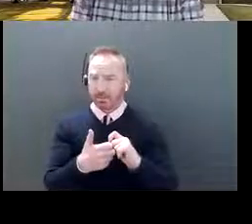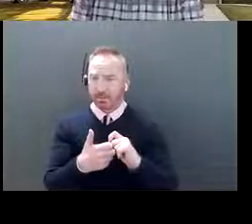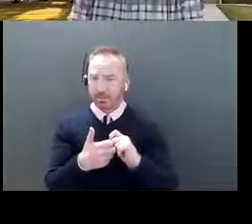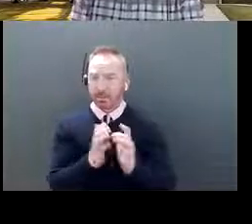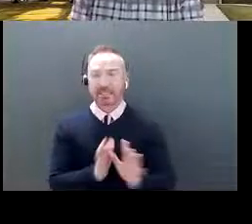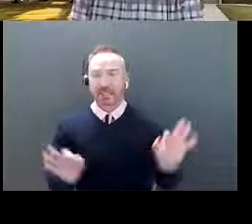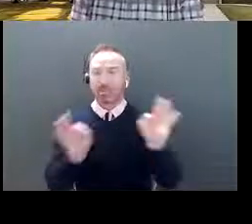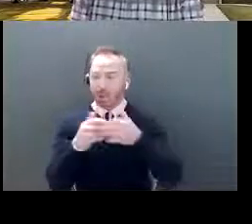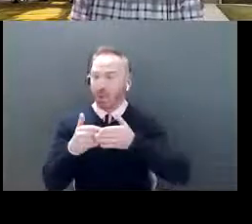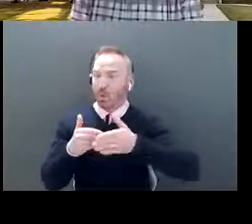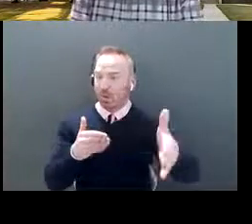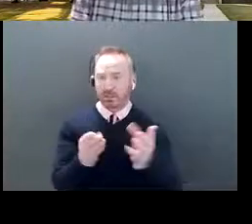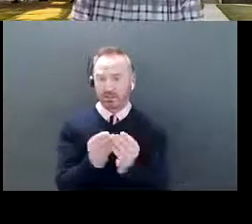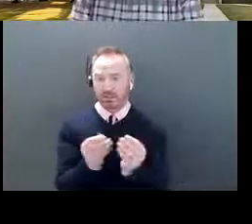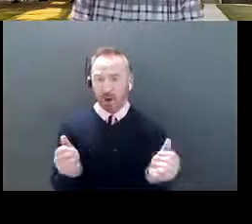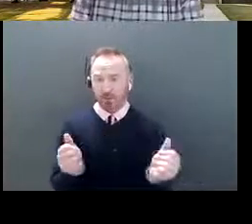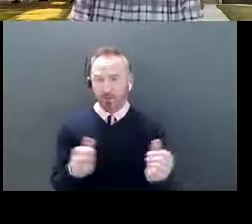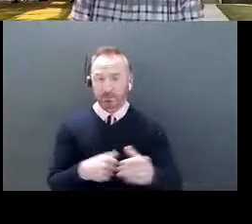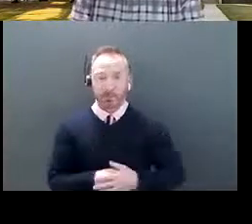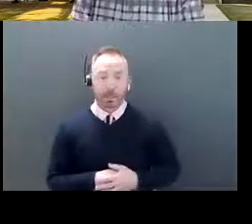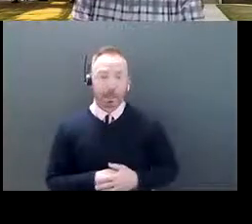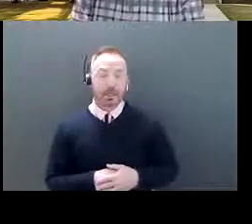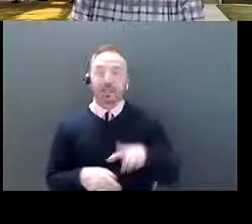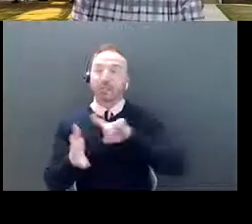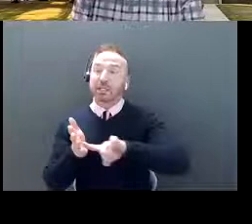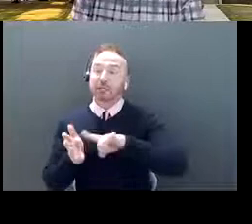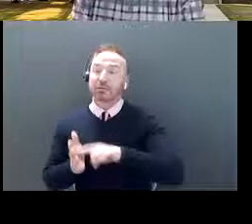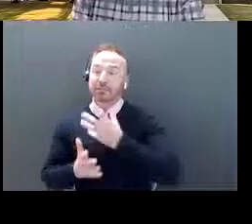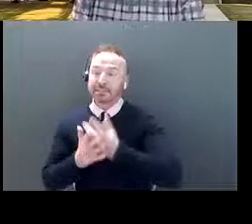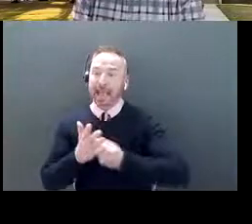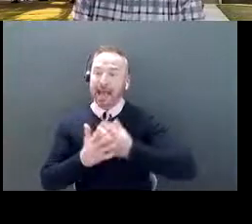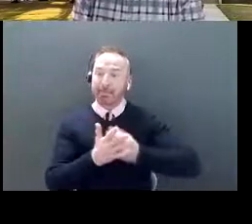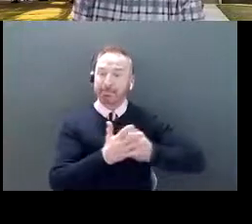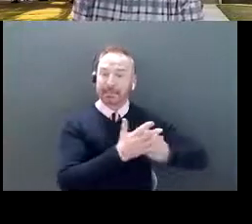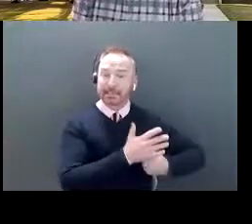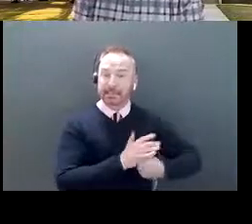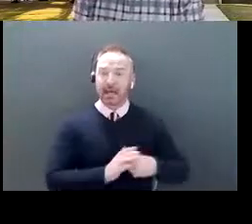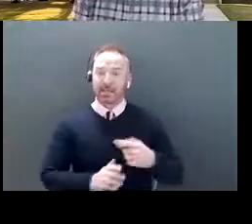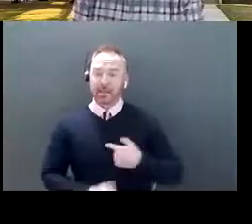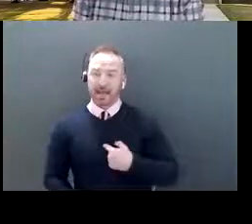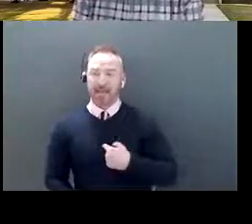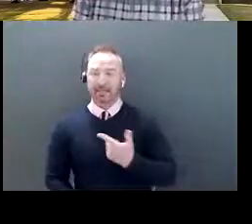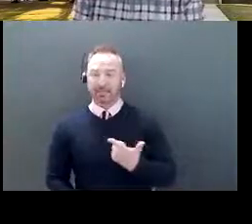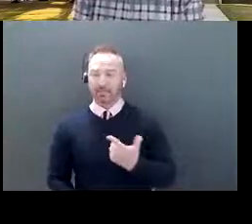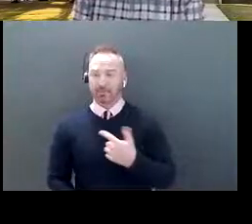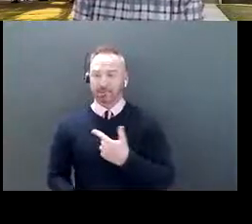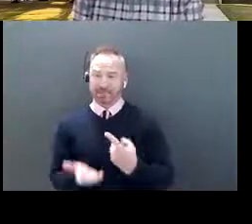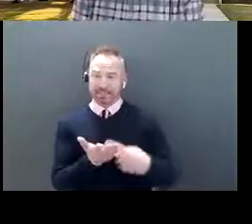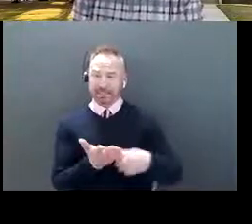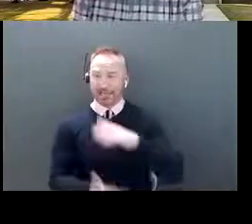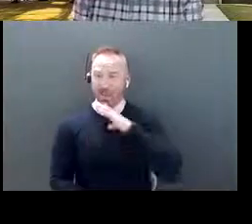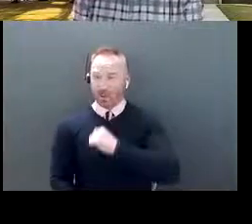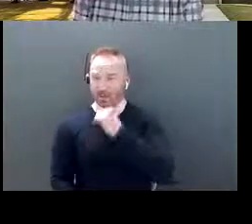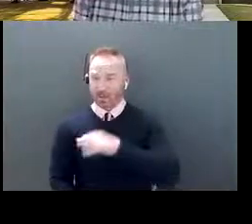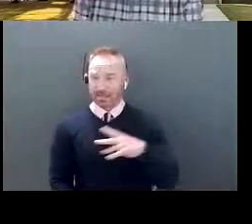rectified. And of course, there's gaps in research too. The 40-year age range, like when we talk about older women, I think Peter